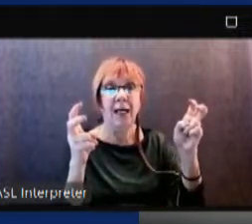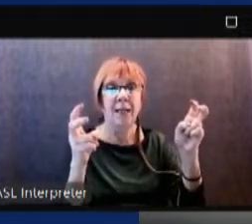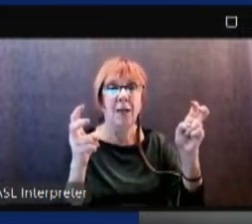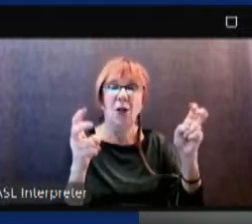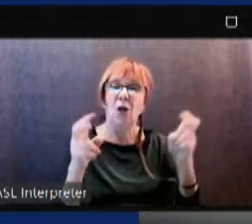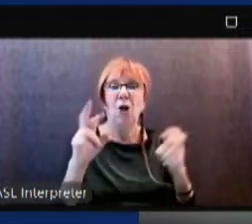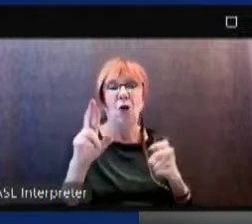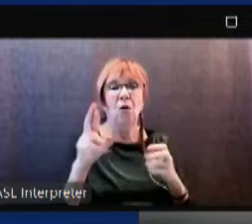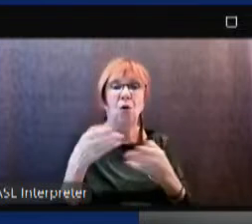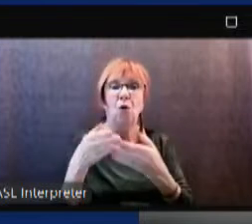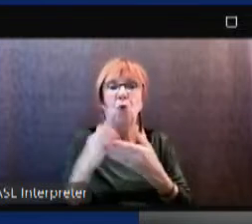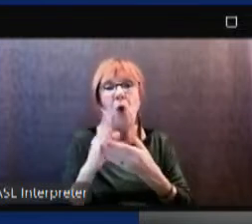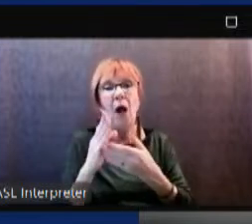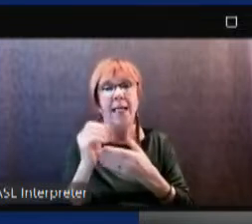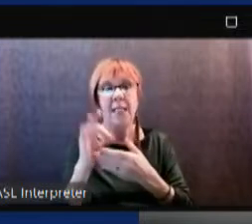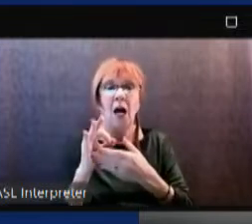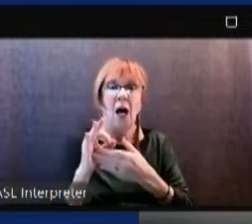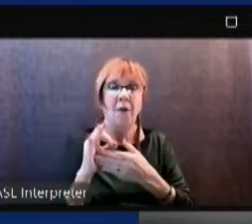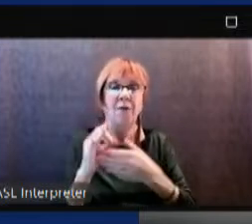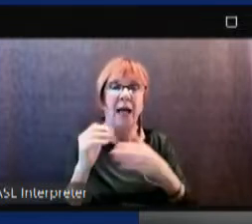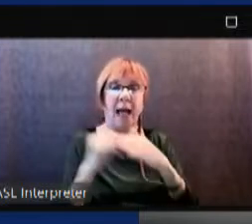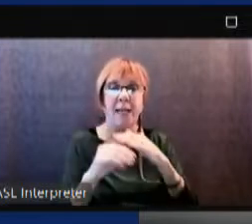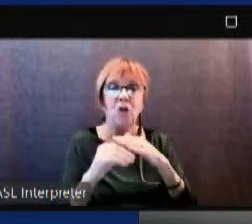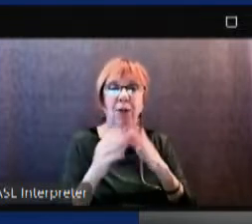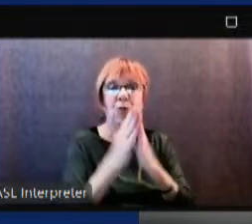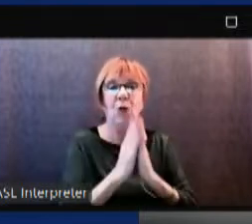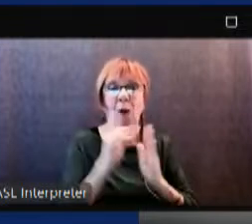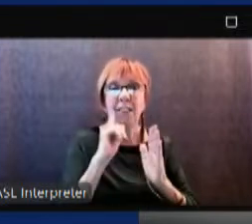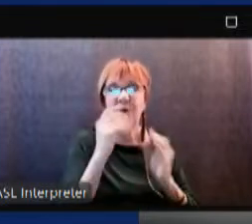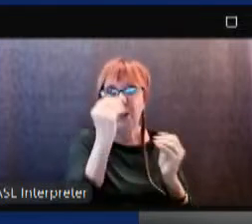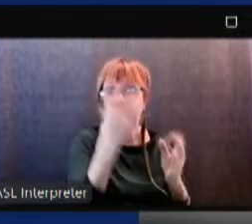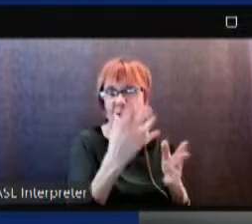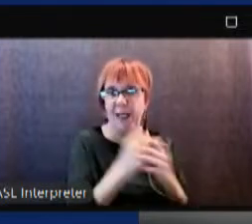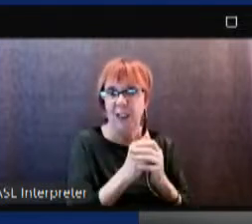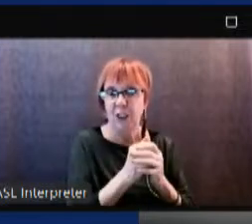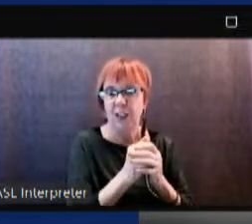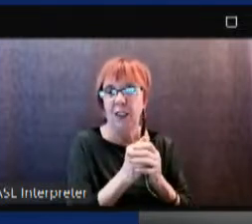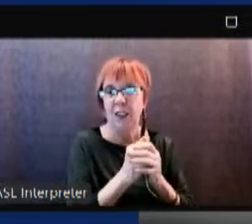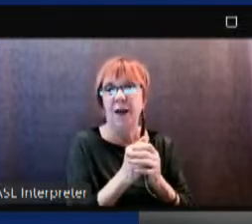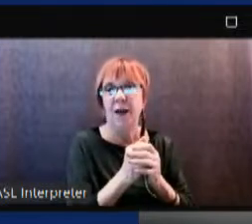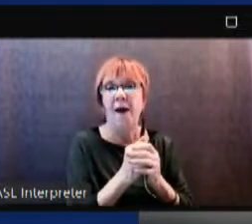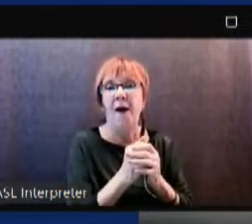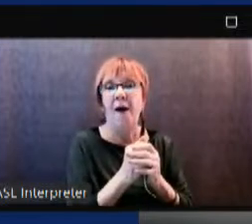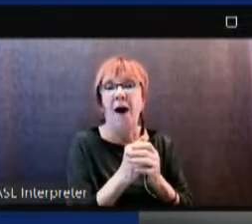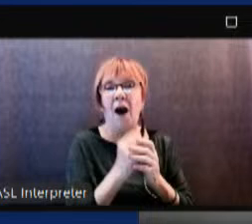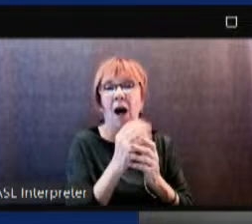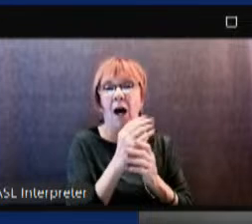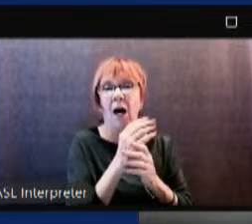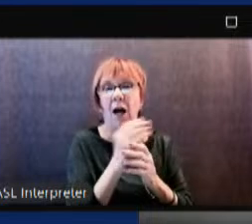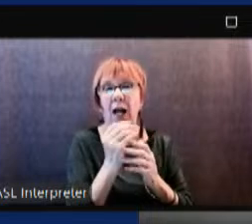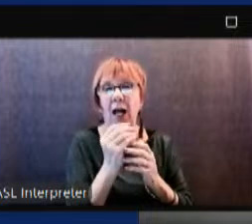right of entry, request for information, and it's going to be someone with a